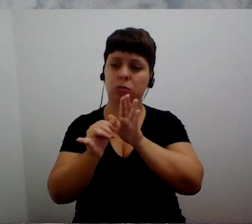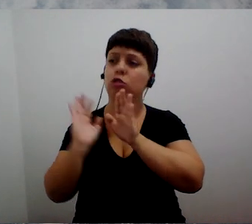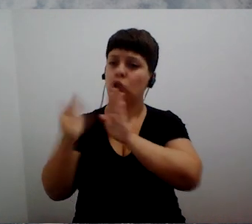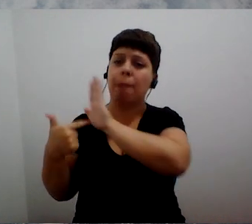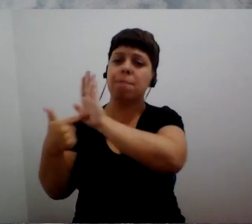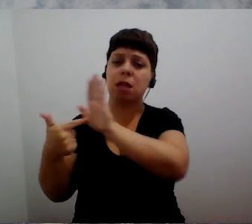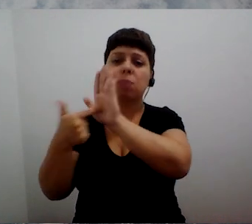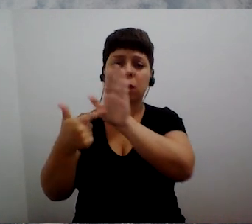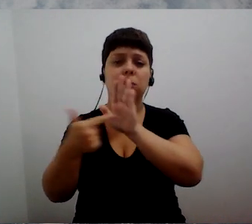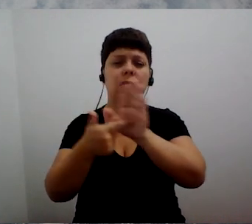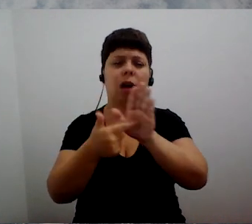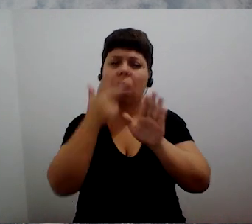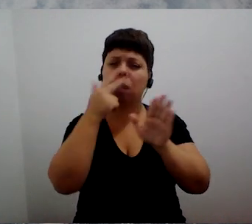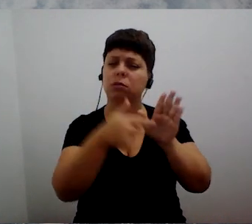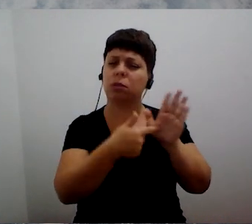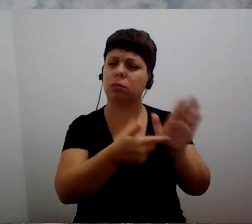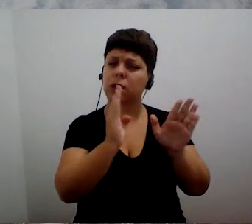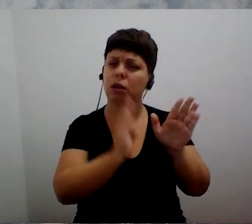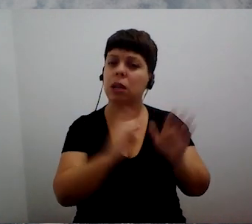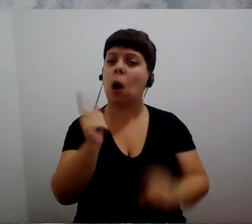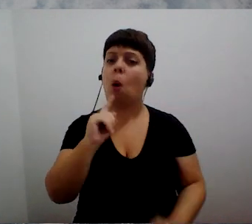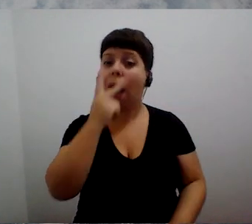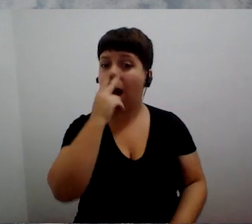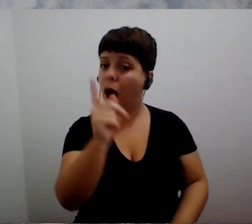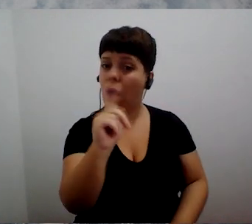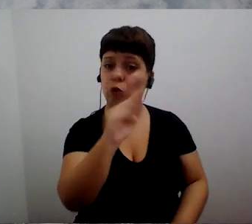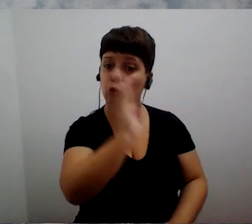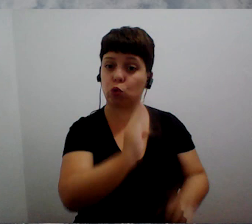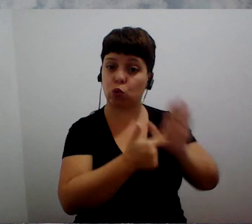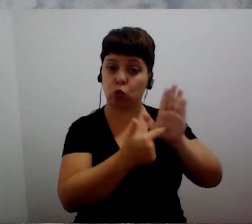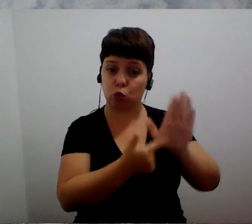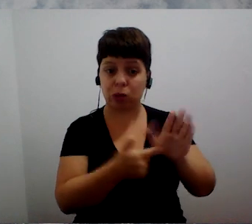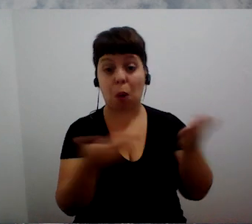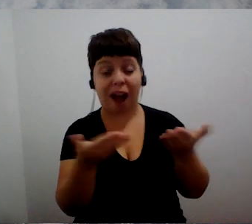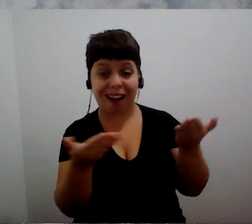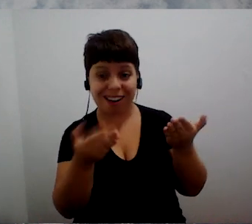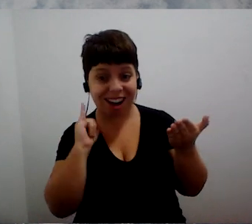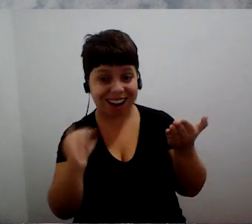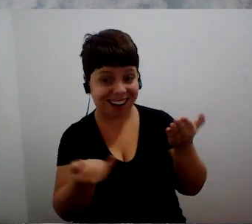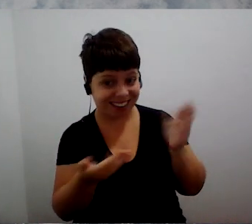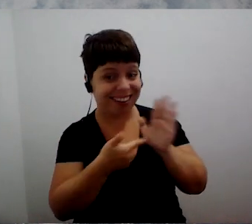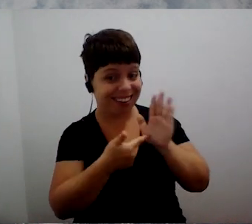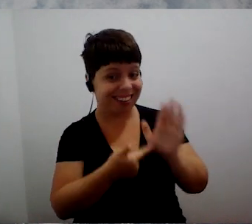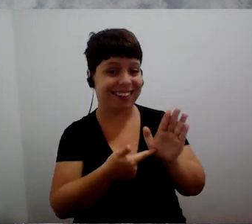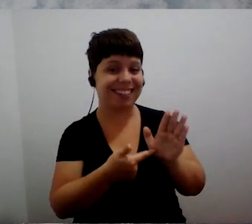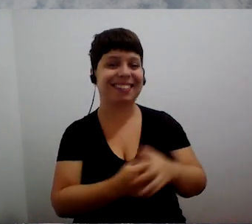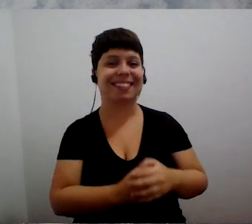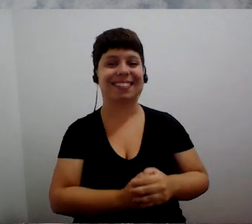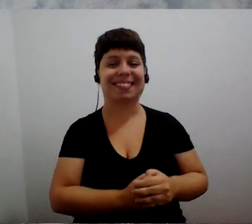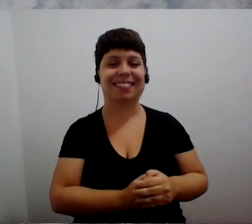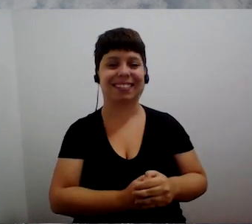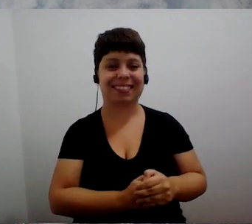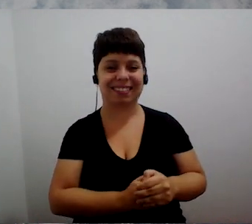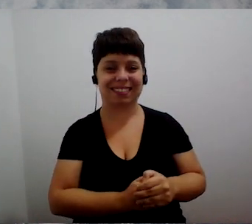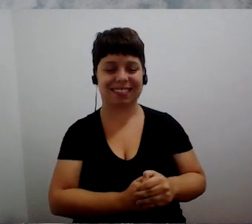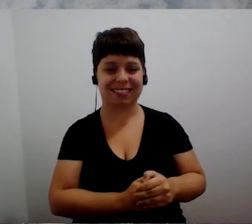since developed a report that has been presented many places, and I think also in Brazil. And if it hasn't been presented in Brazil,